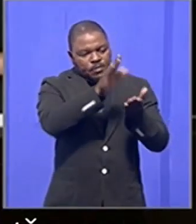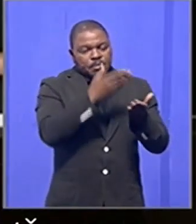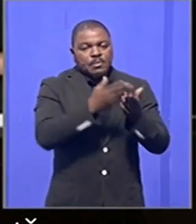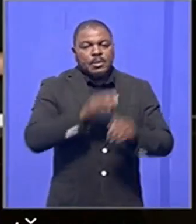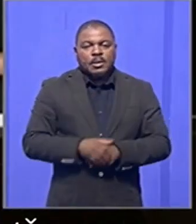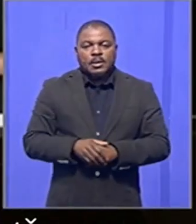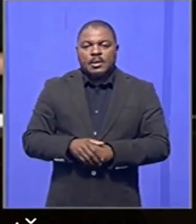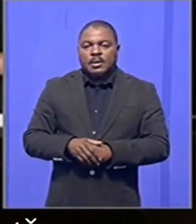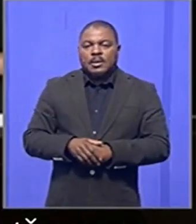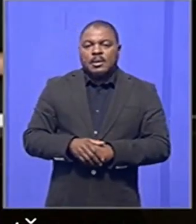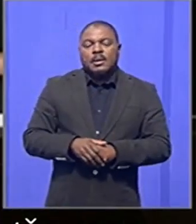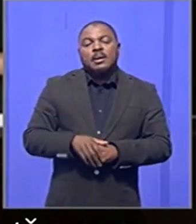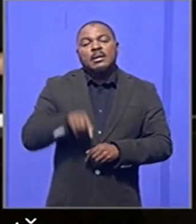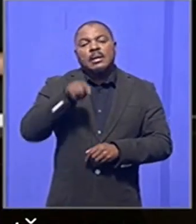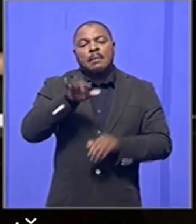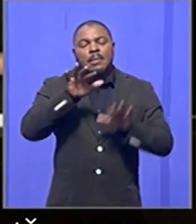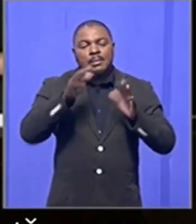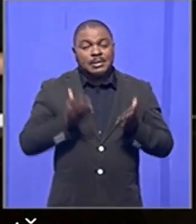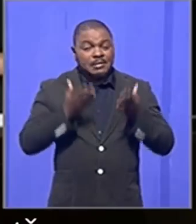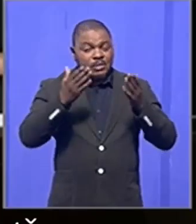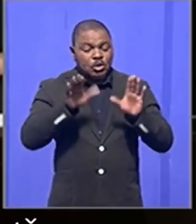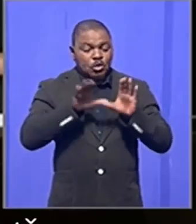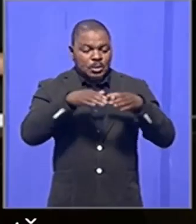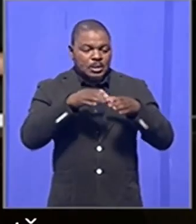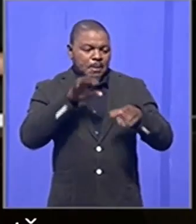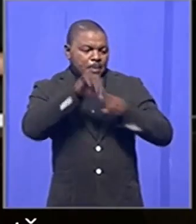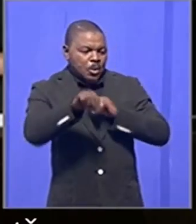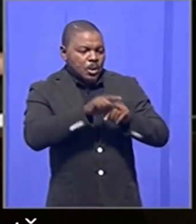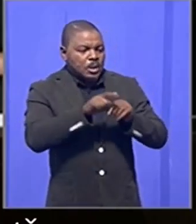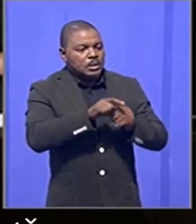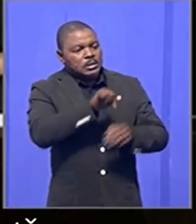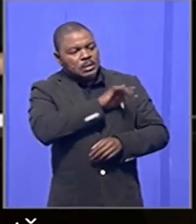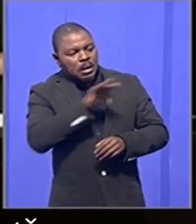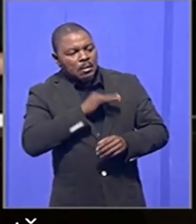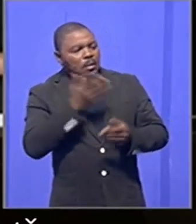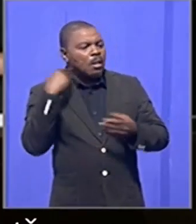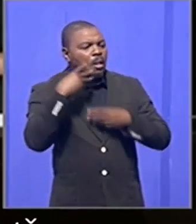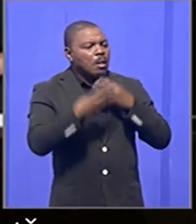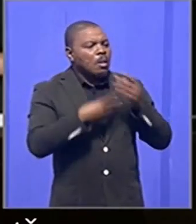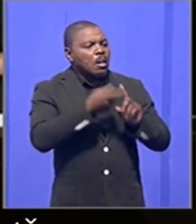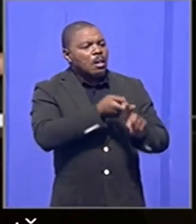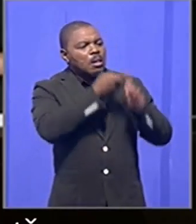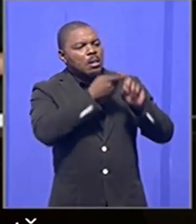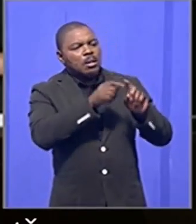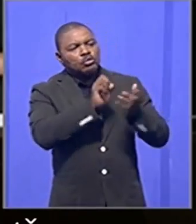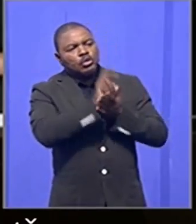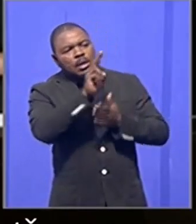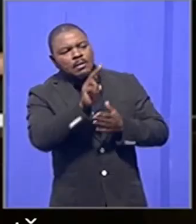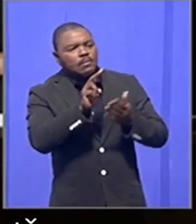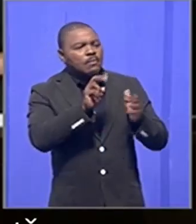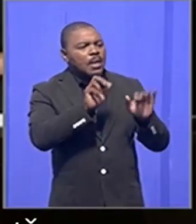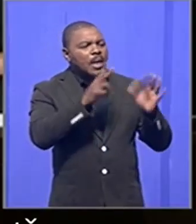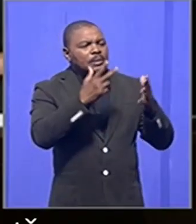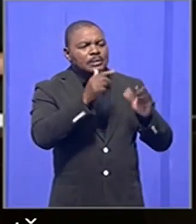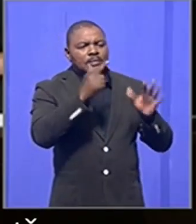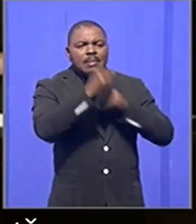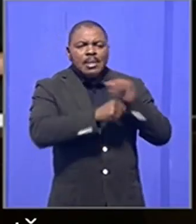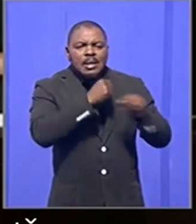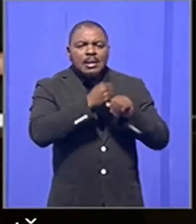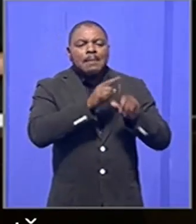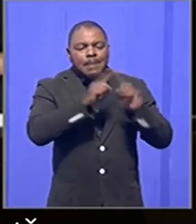Commission discovered that there are employees who have been suspended for the past 12, 8, and even 7 years, yet they still receive